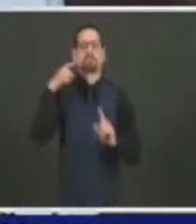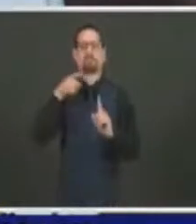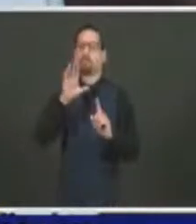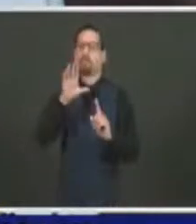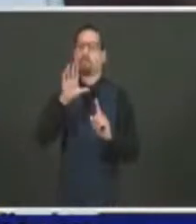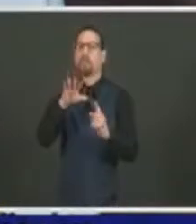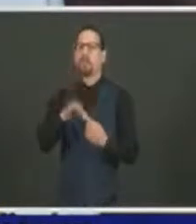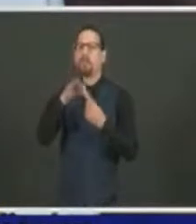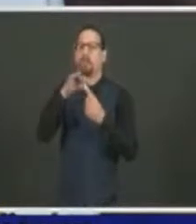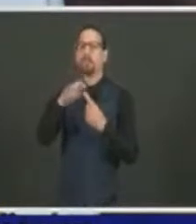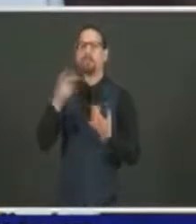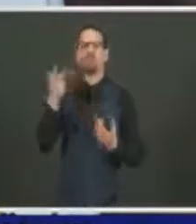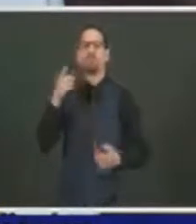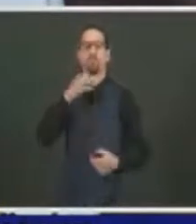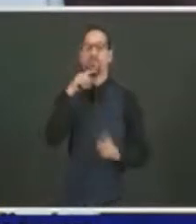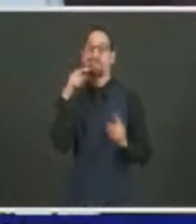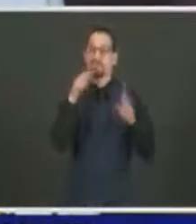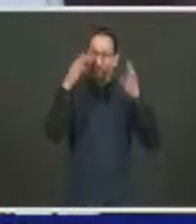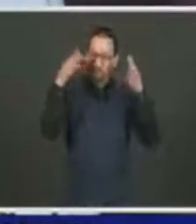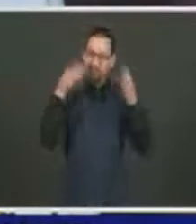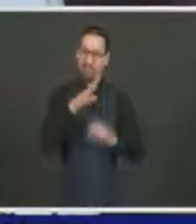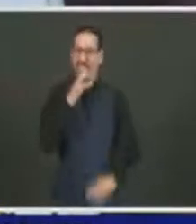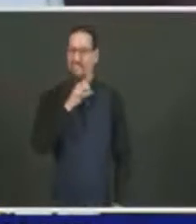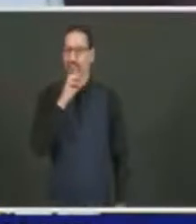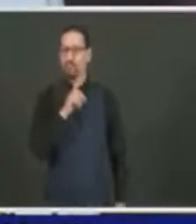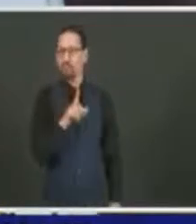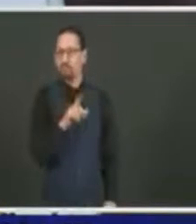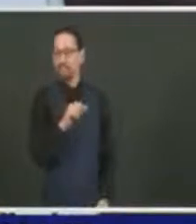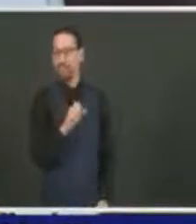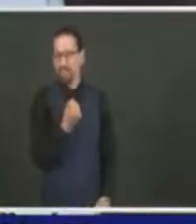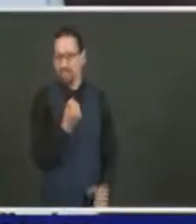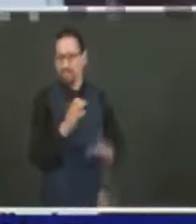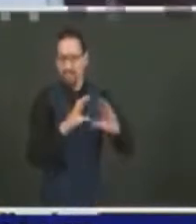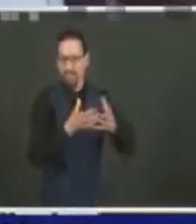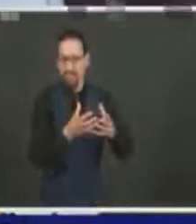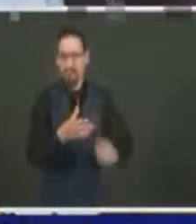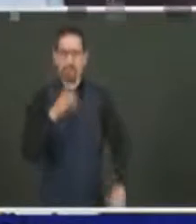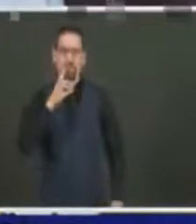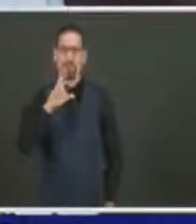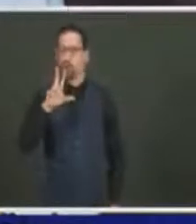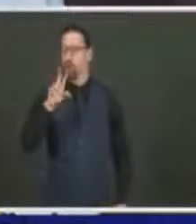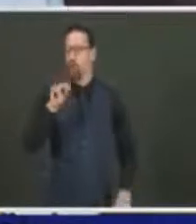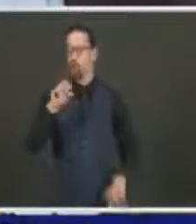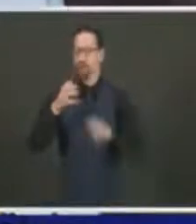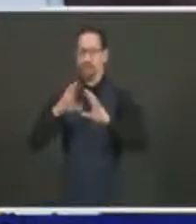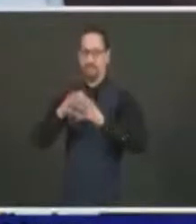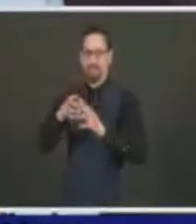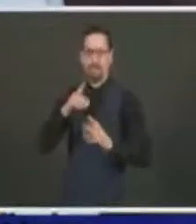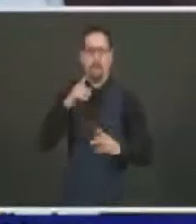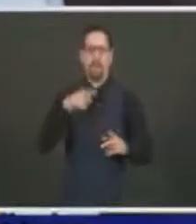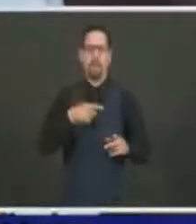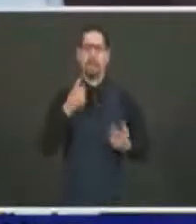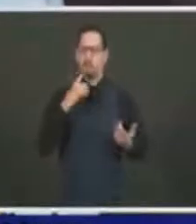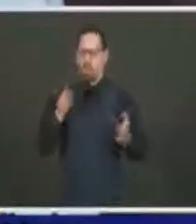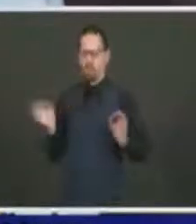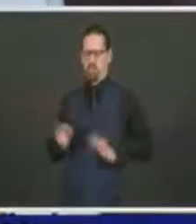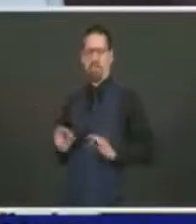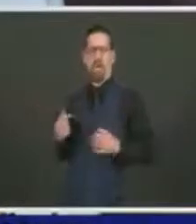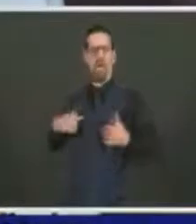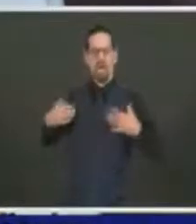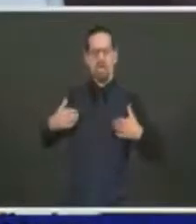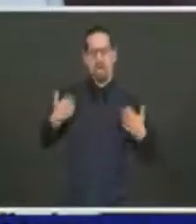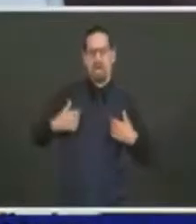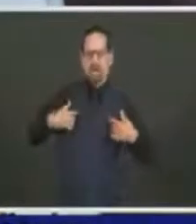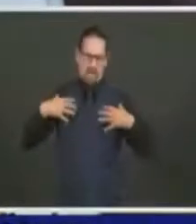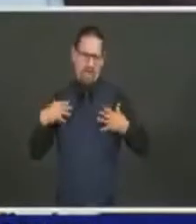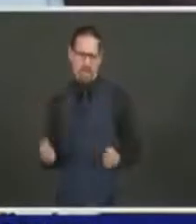and 30s, those who may not feel like it's necessary because they don't have symptoms, or they're not feeling sick, or